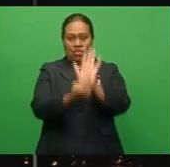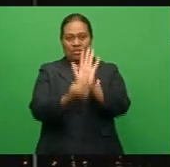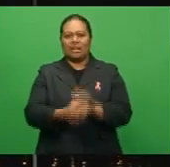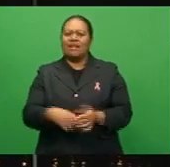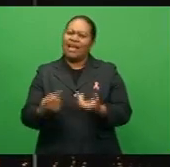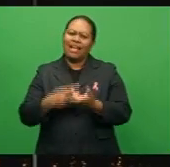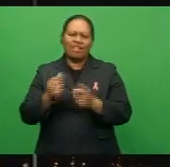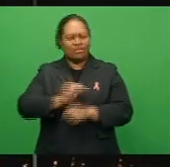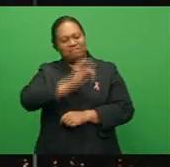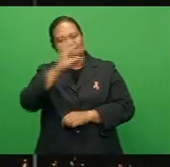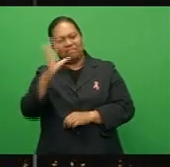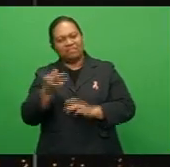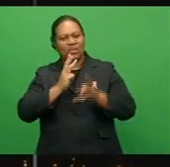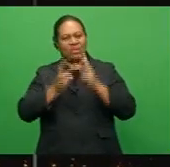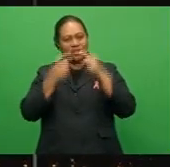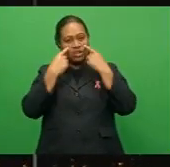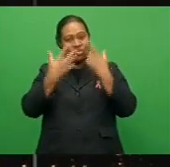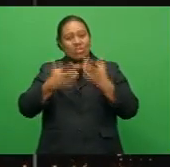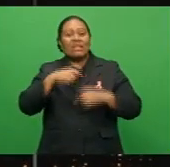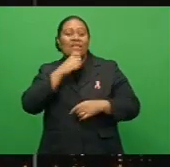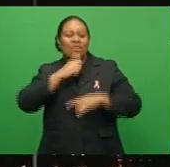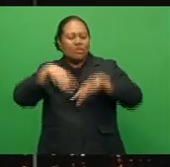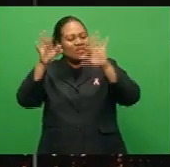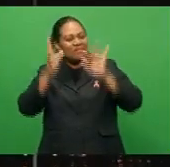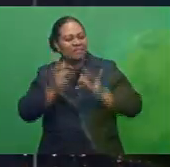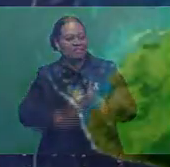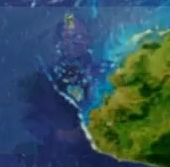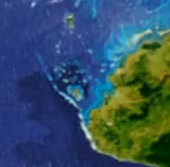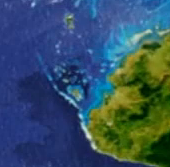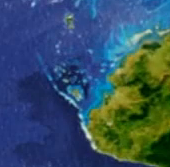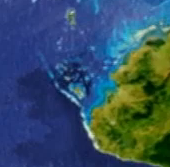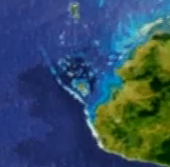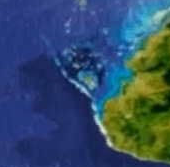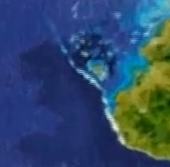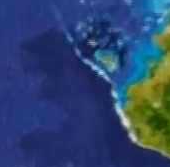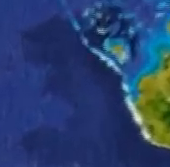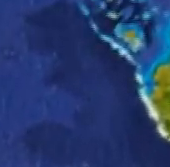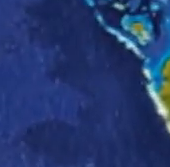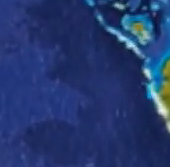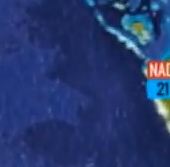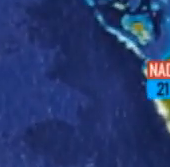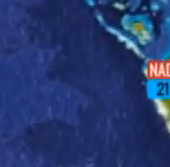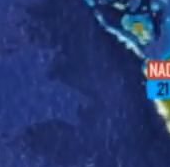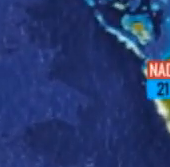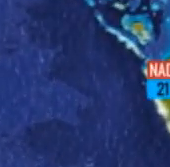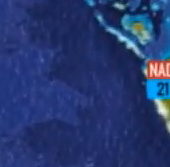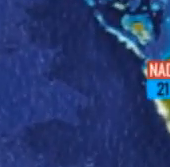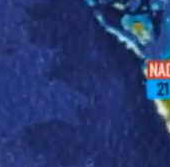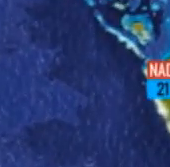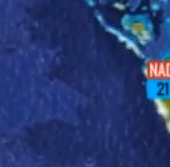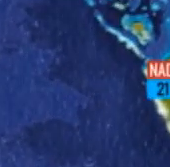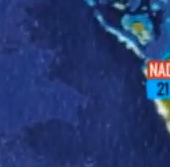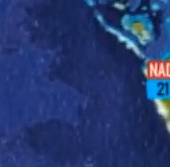Vaiti Wangatambu says making the final selection will be tough. Everybody's gunning for a spot